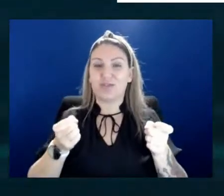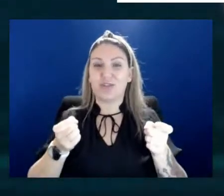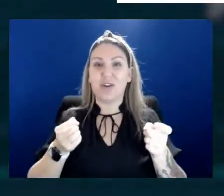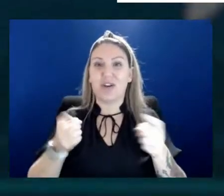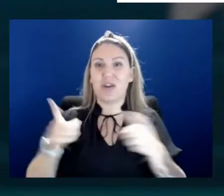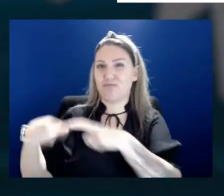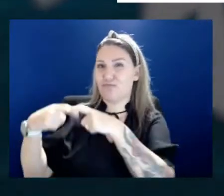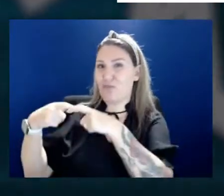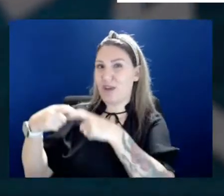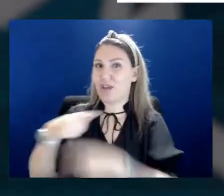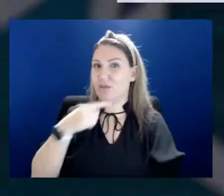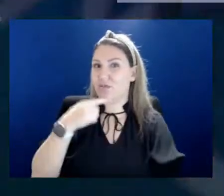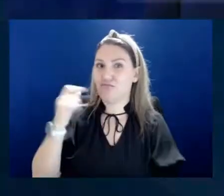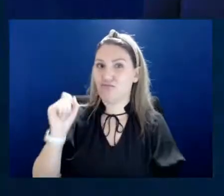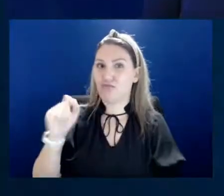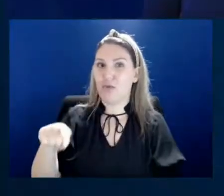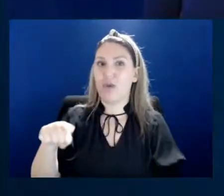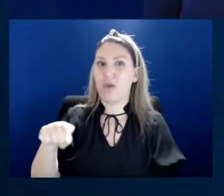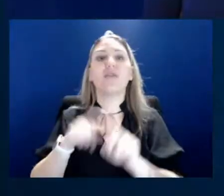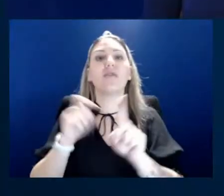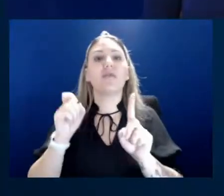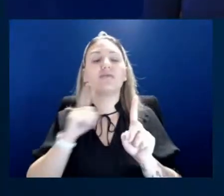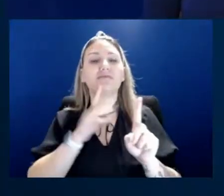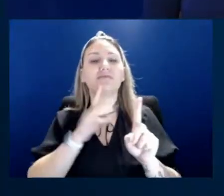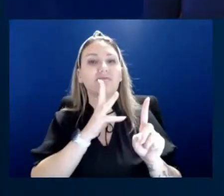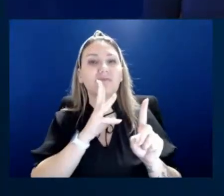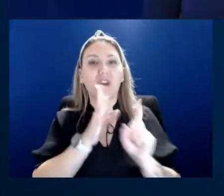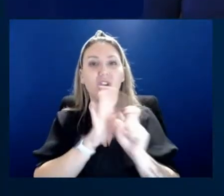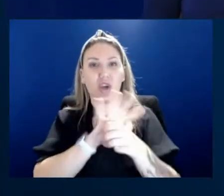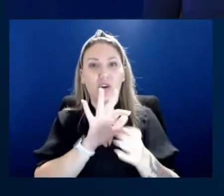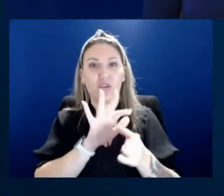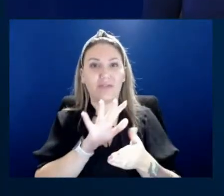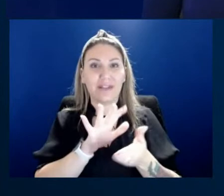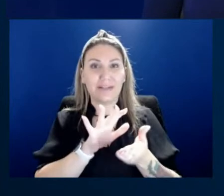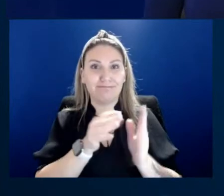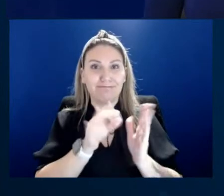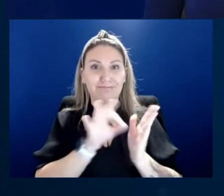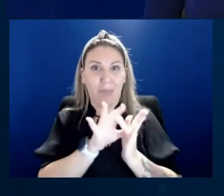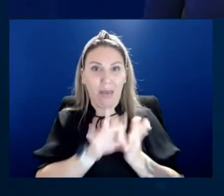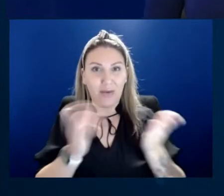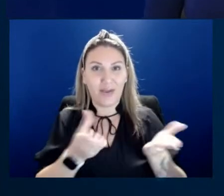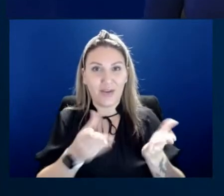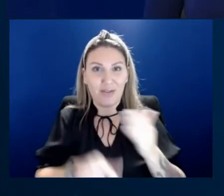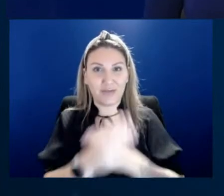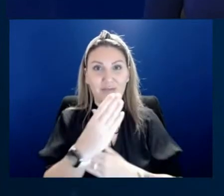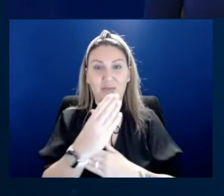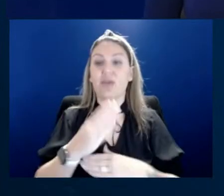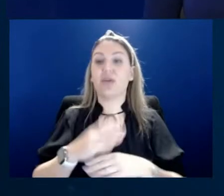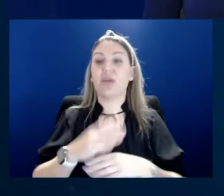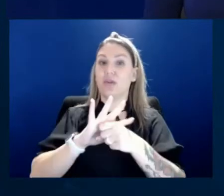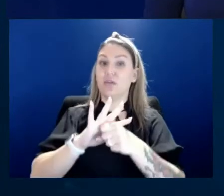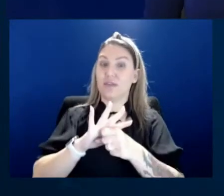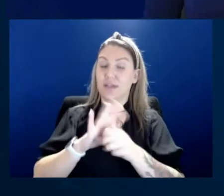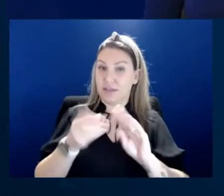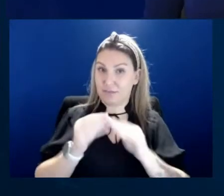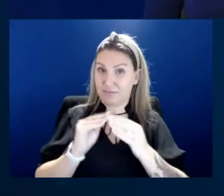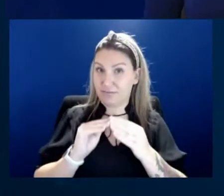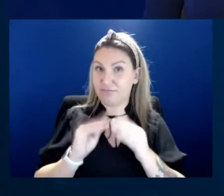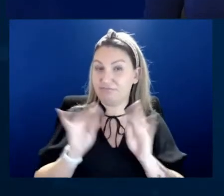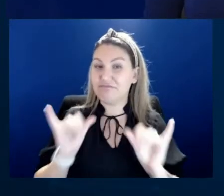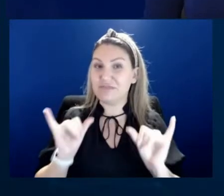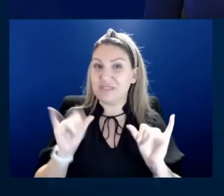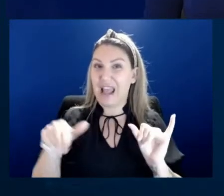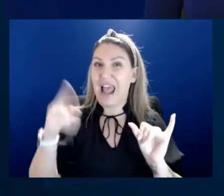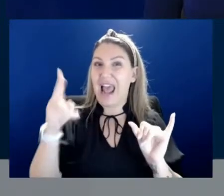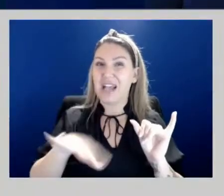in Ukraine for just a moment to talk about our COVID numbers here. Good morning. Yeah, hi. COVID numbers, staying in the high 20s